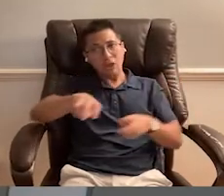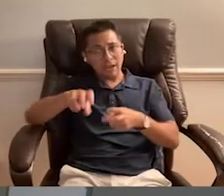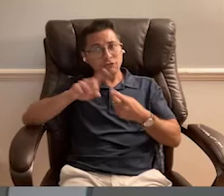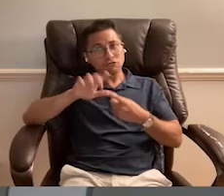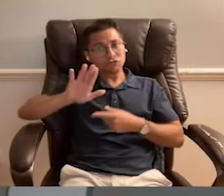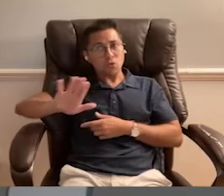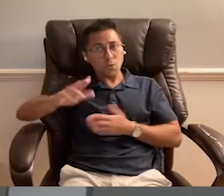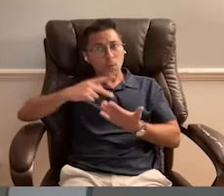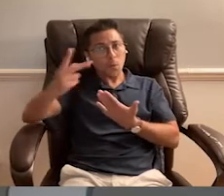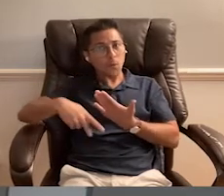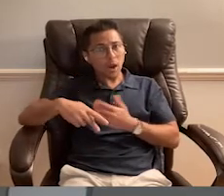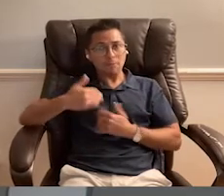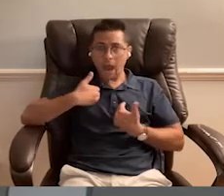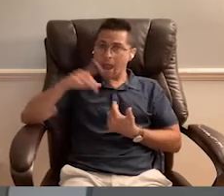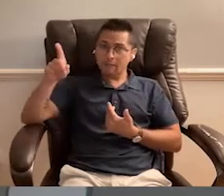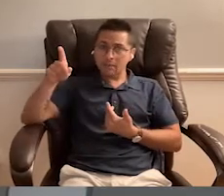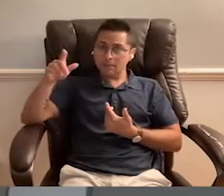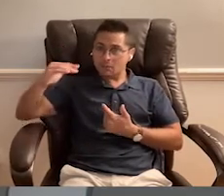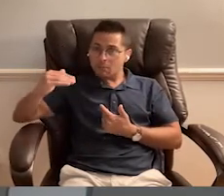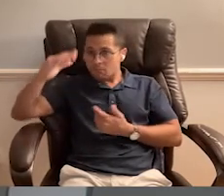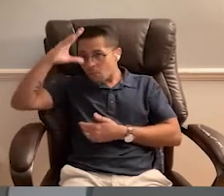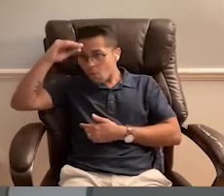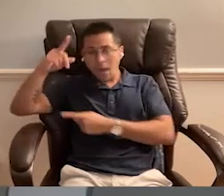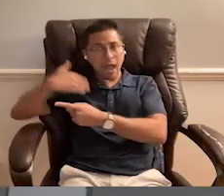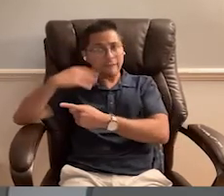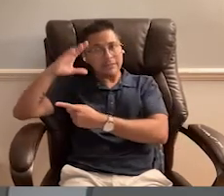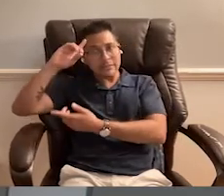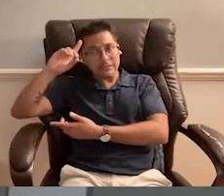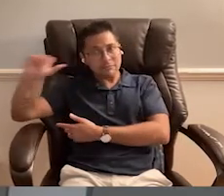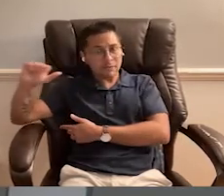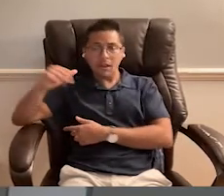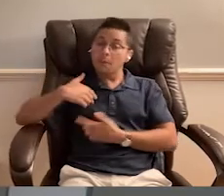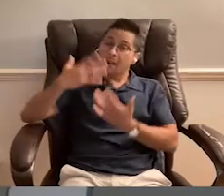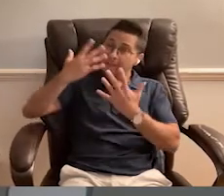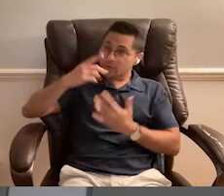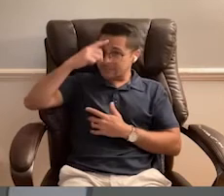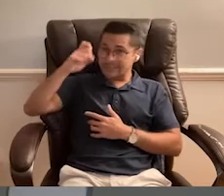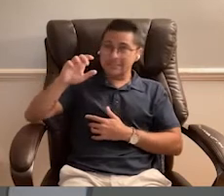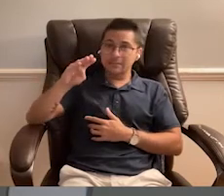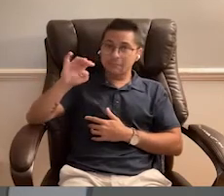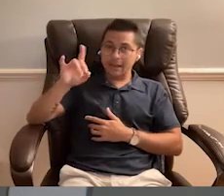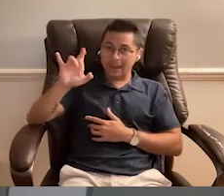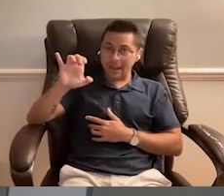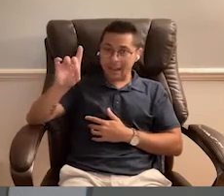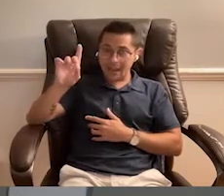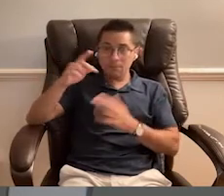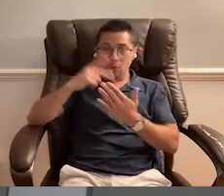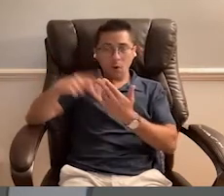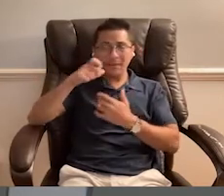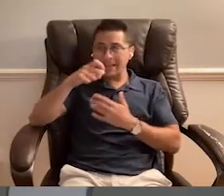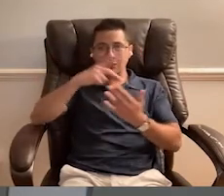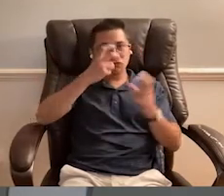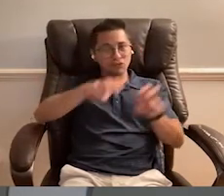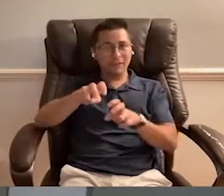I'm moving down, I want to transfer to you know, your program, I have this loved one and they have a disability. But unfortunately,